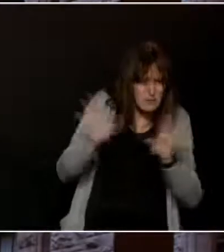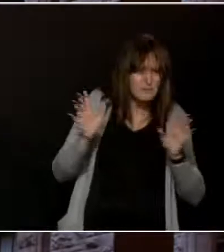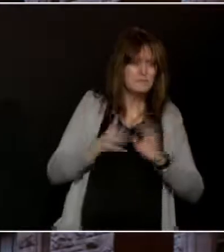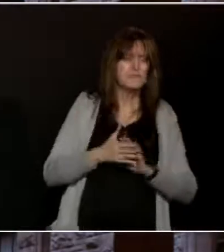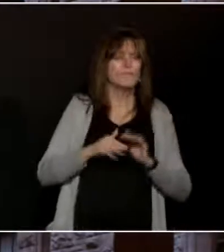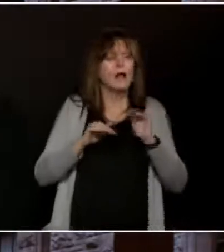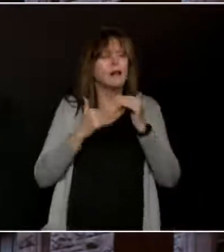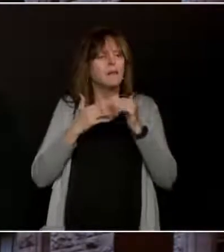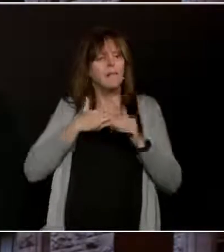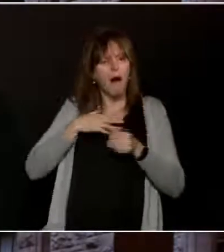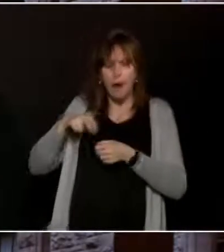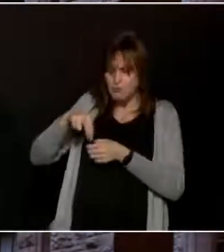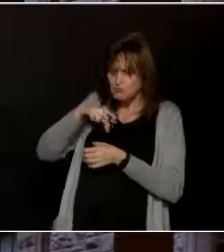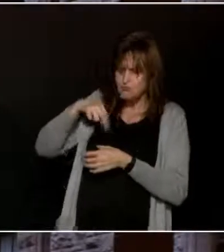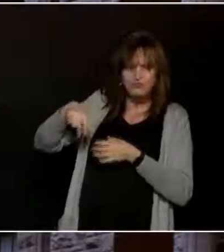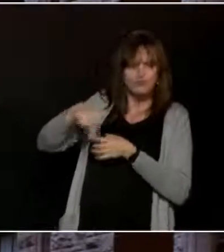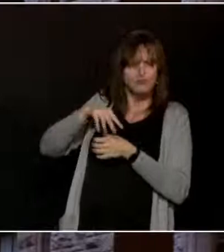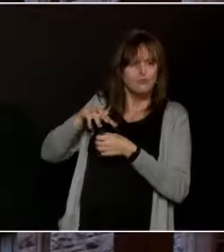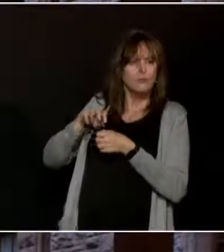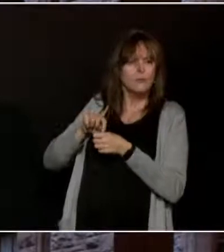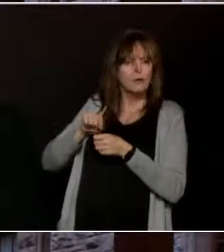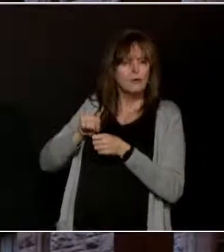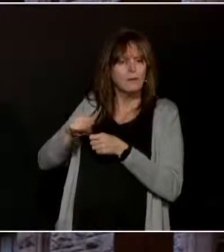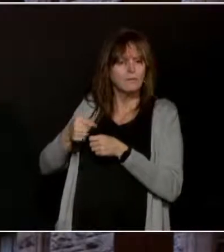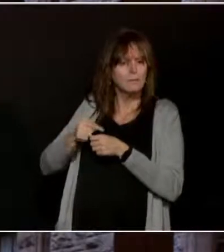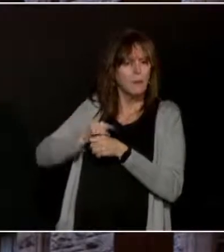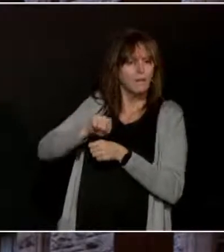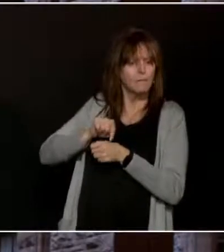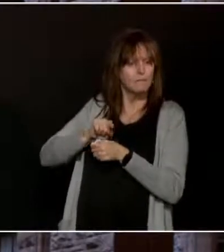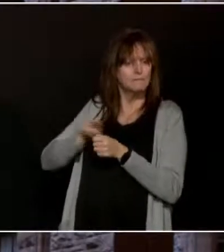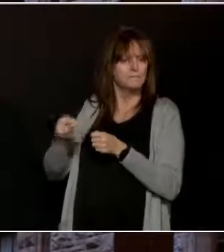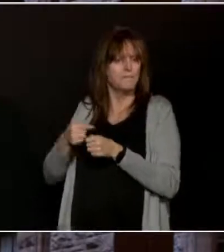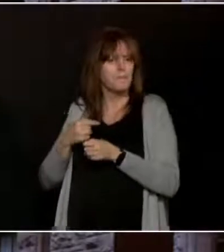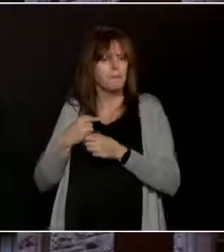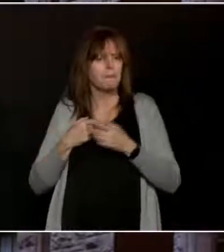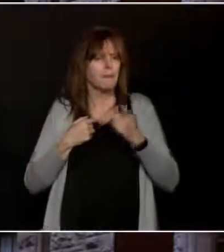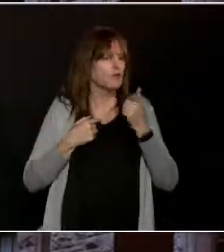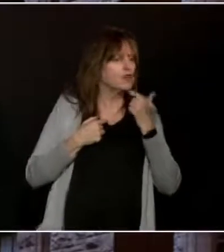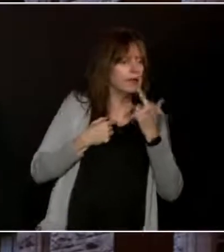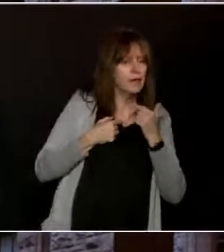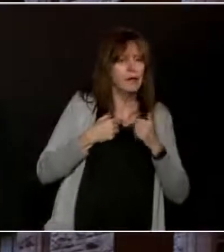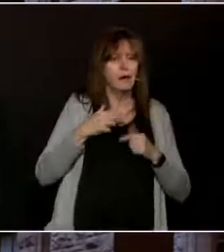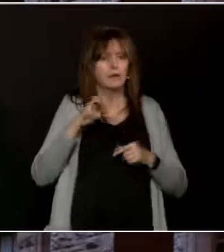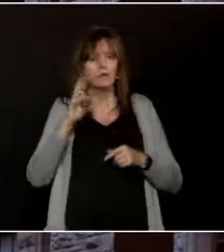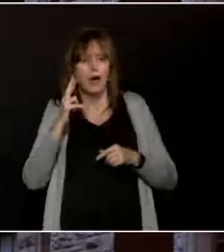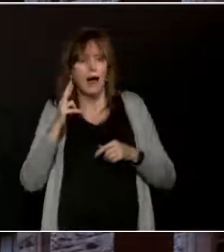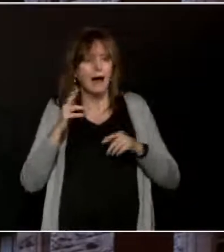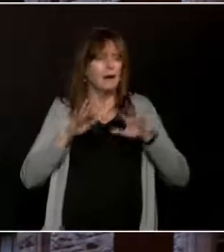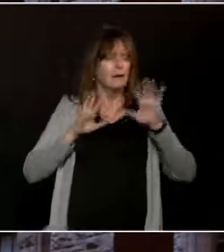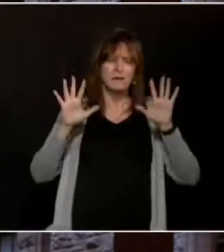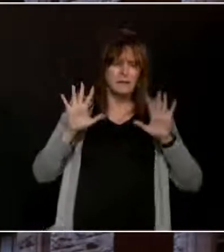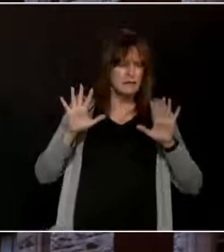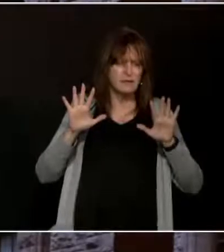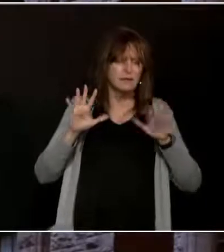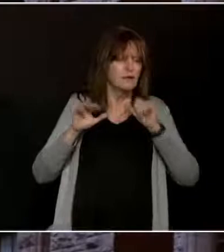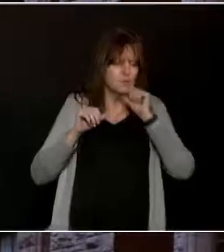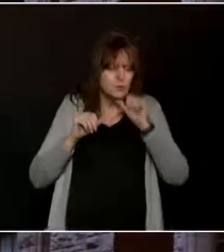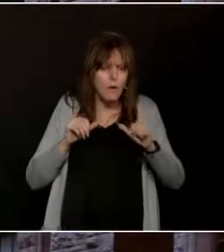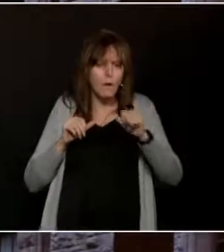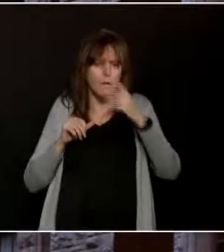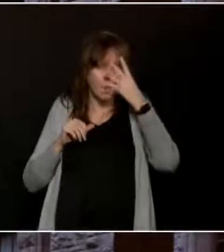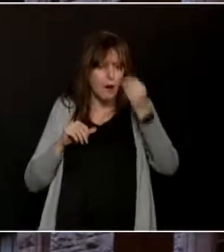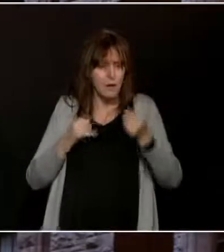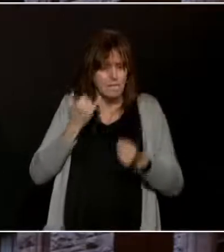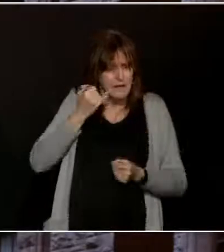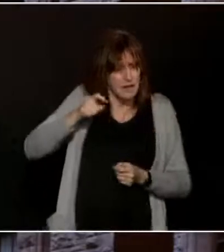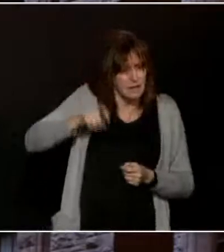zone within the framework that allows you to access those activities, you should do so infrequently, only when necessary, and maintain